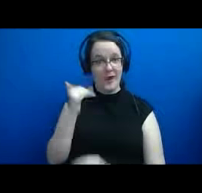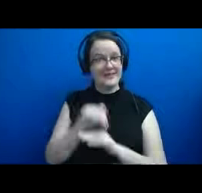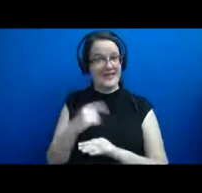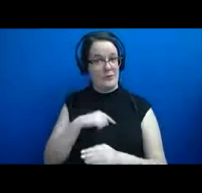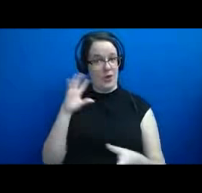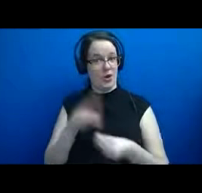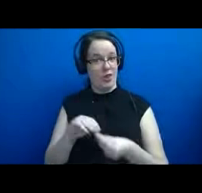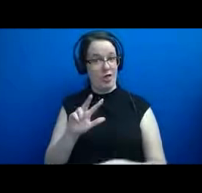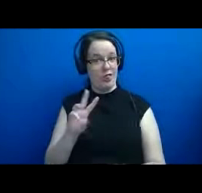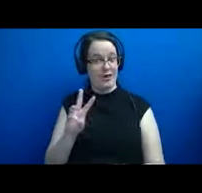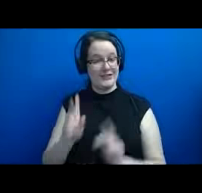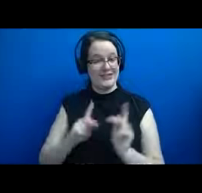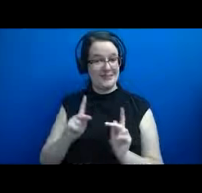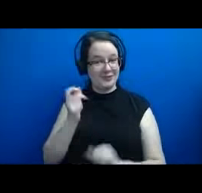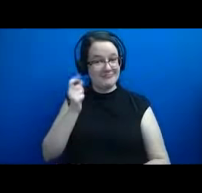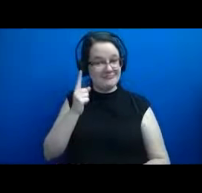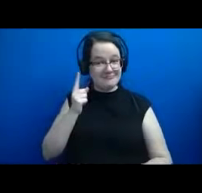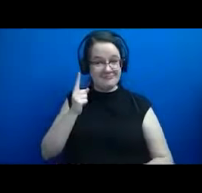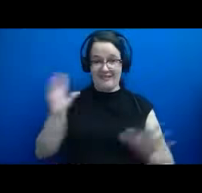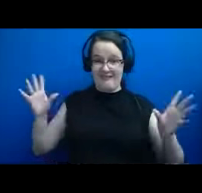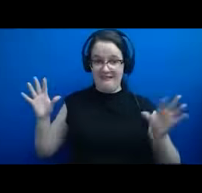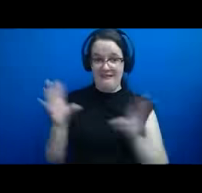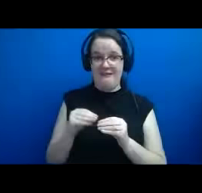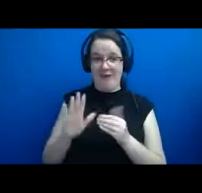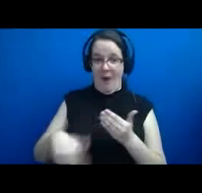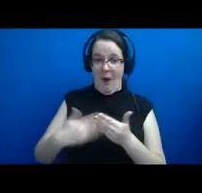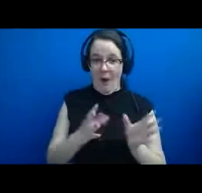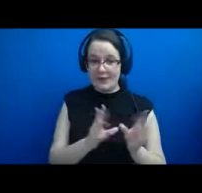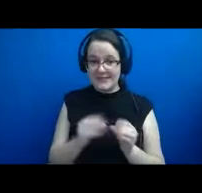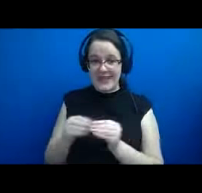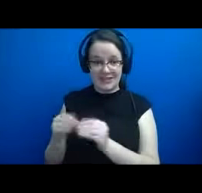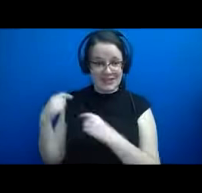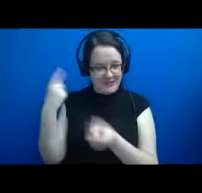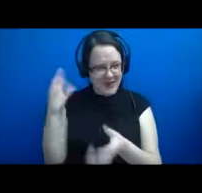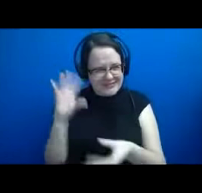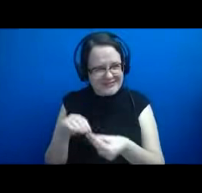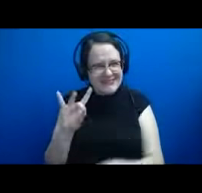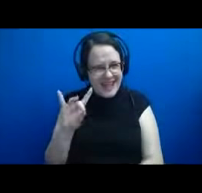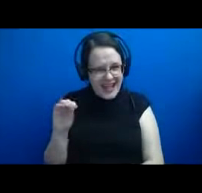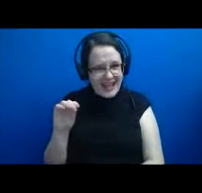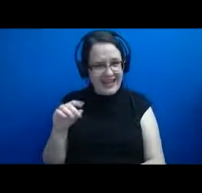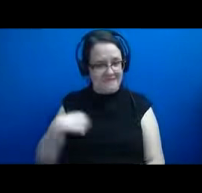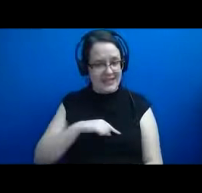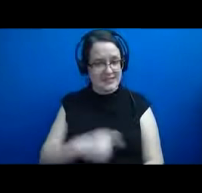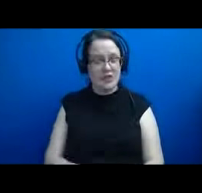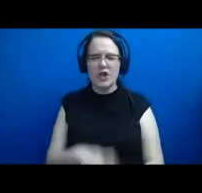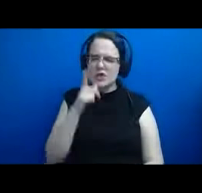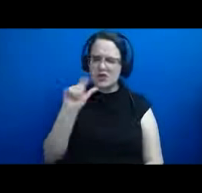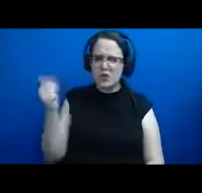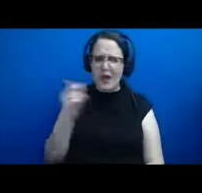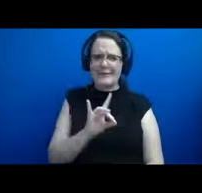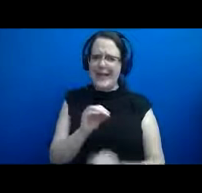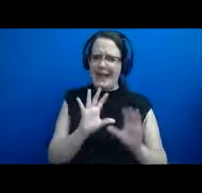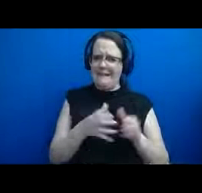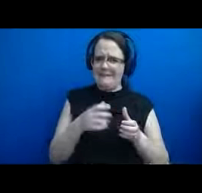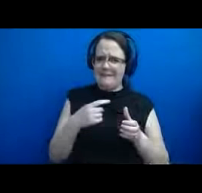there was 80 of us in all of these sessions. So who else beyond the 80 of us do we need to reach